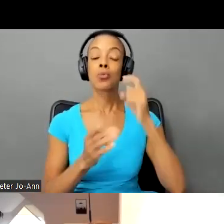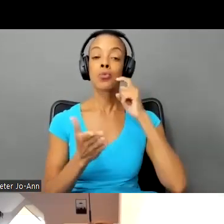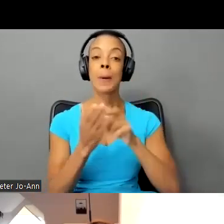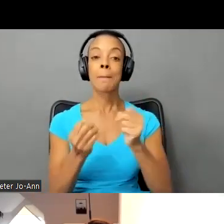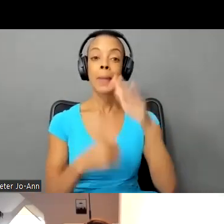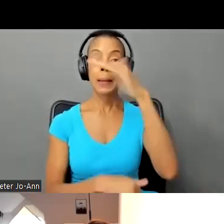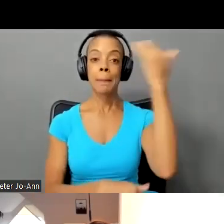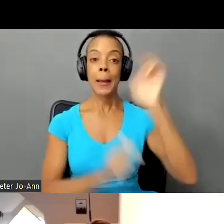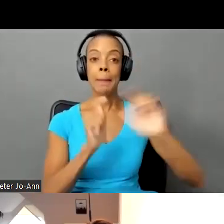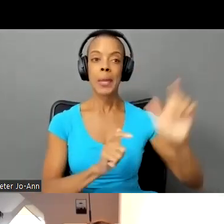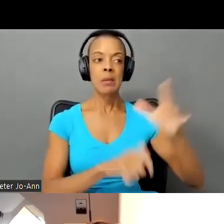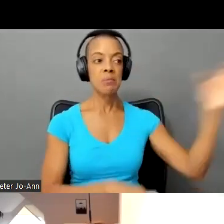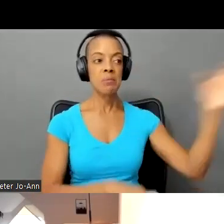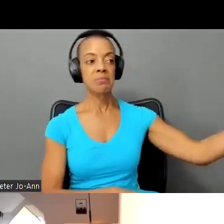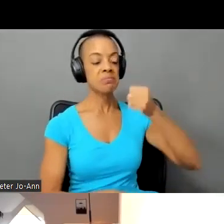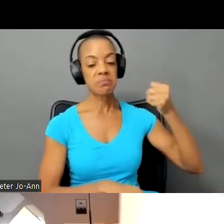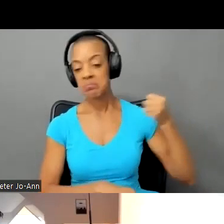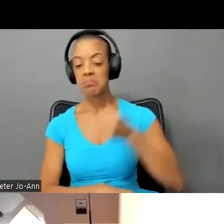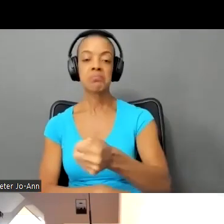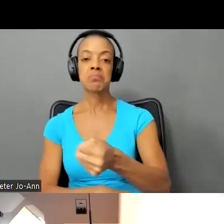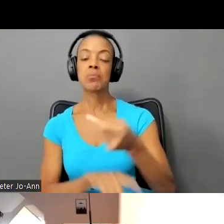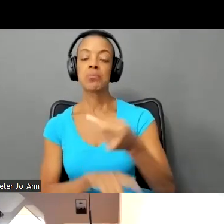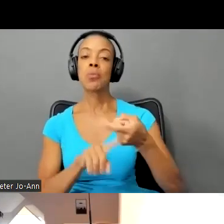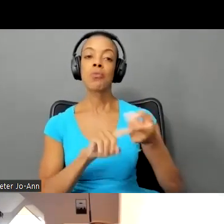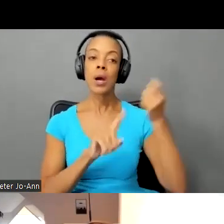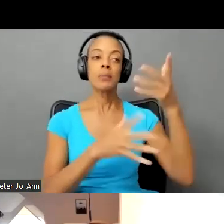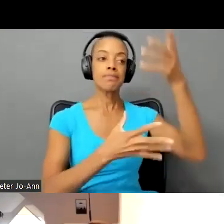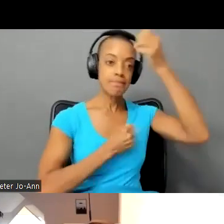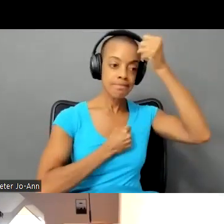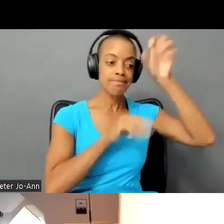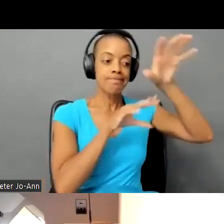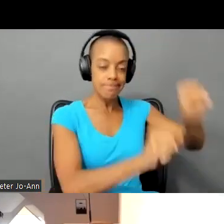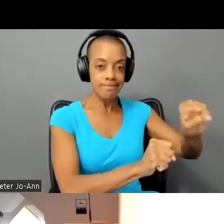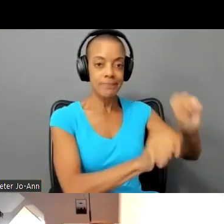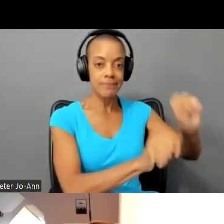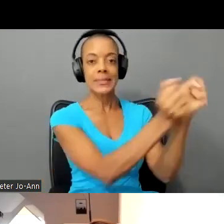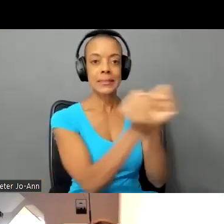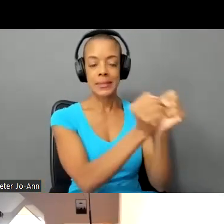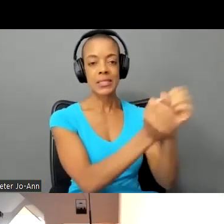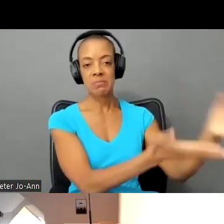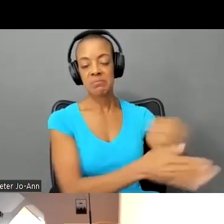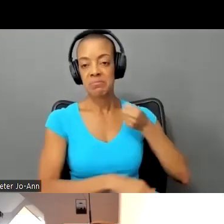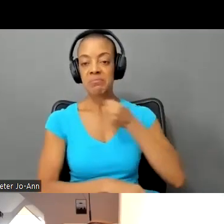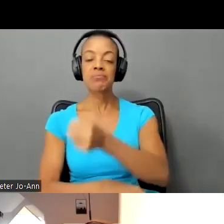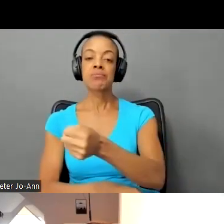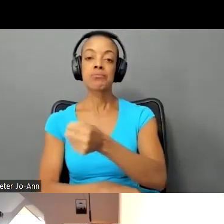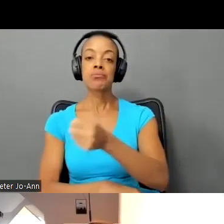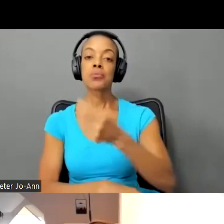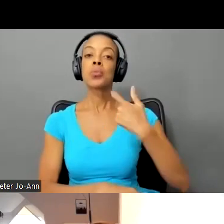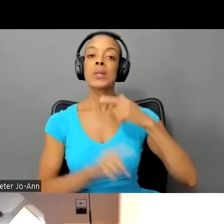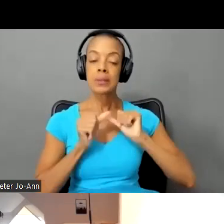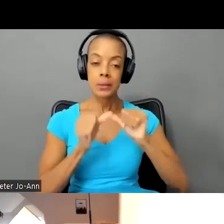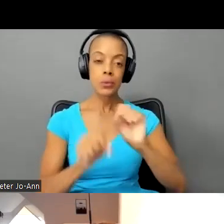to Canada through settled colonialism and slavery. We will continue to work collaboratively with communities to